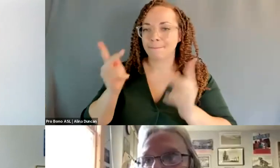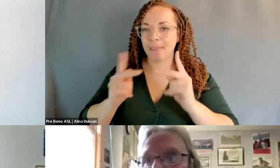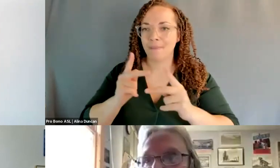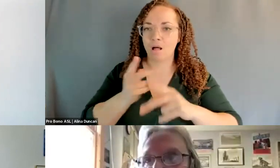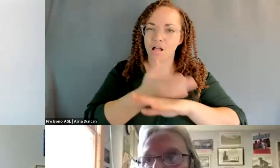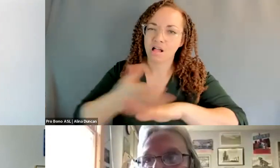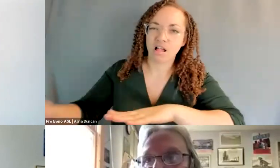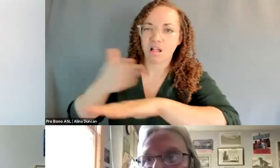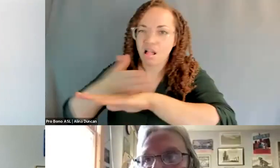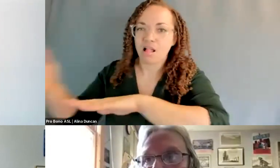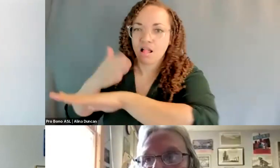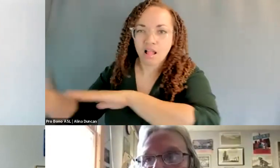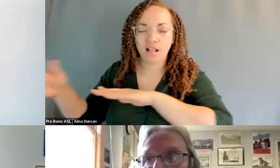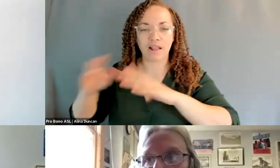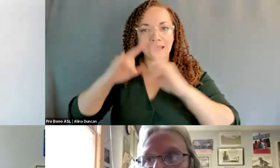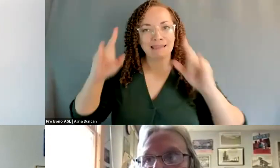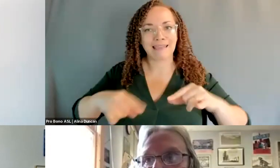seeing happening on the ground.